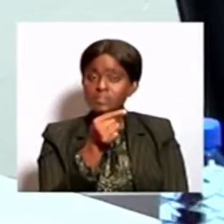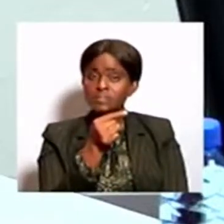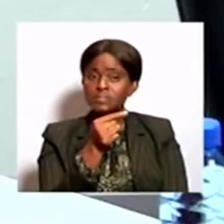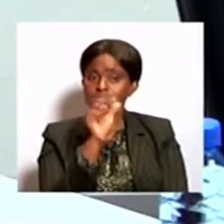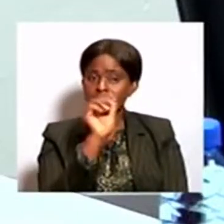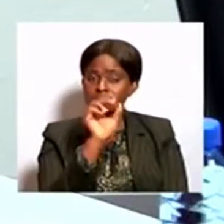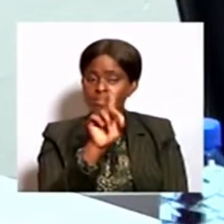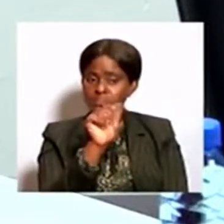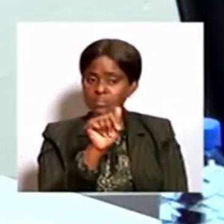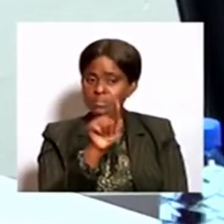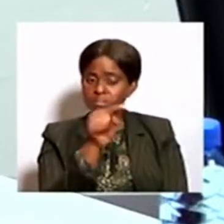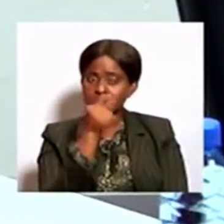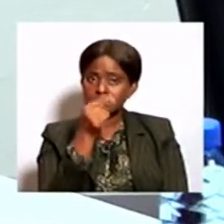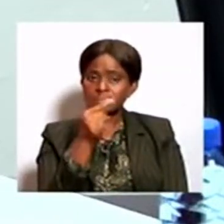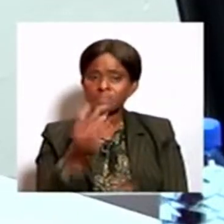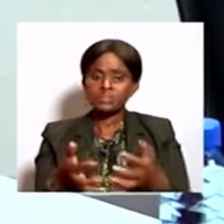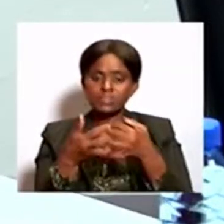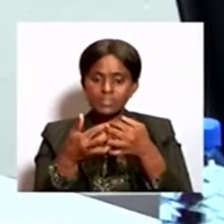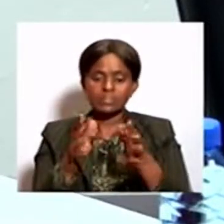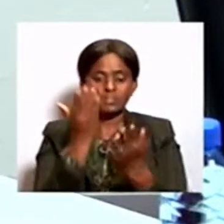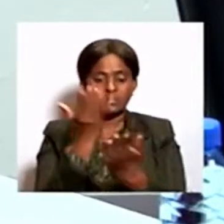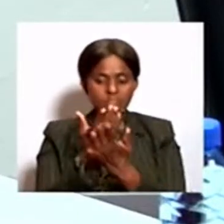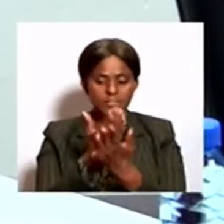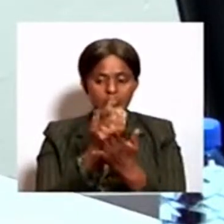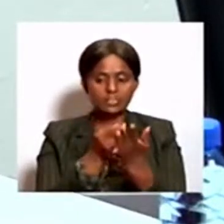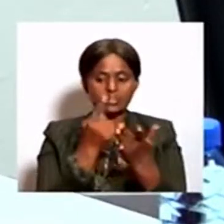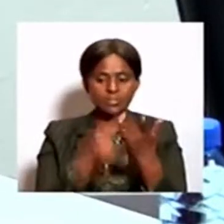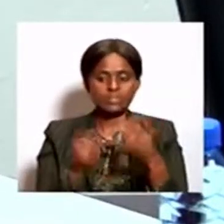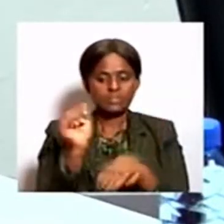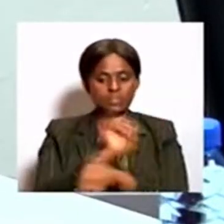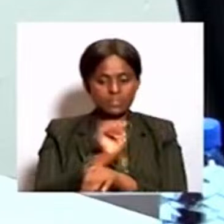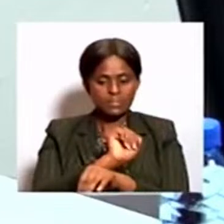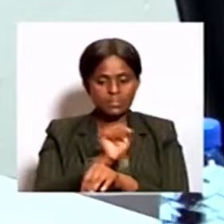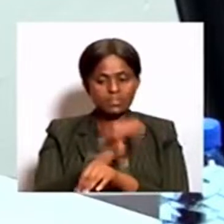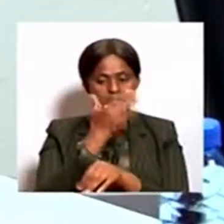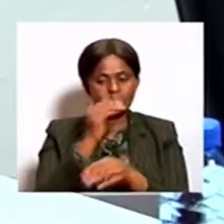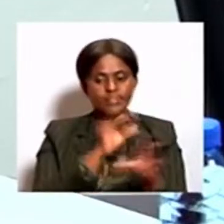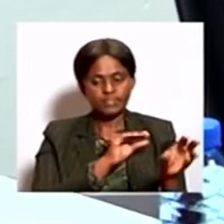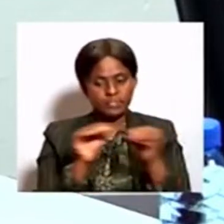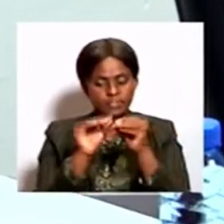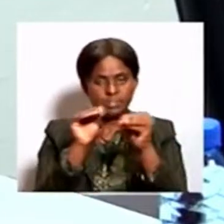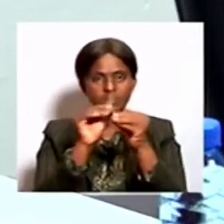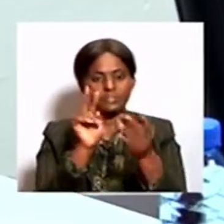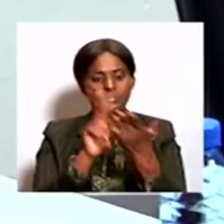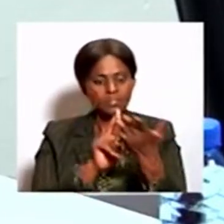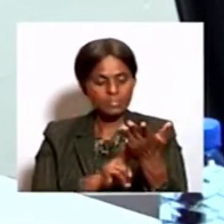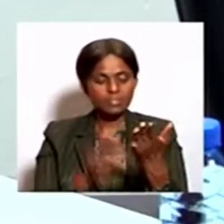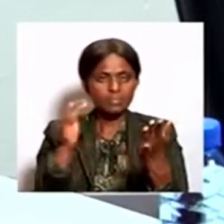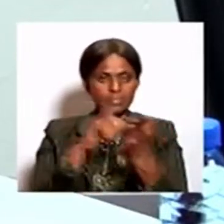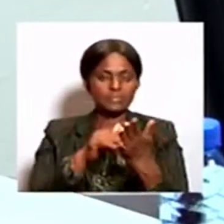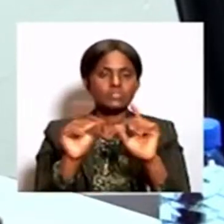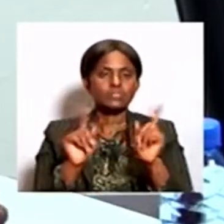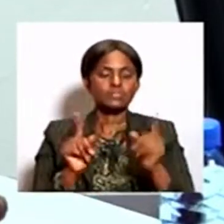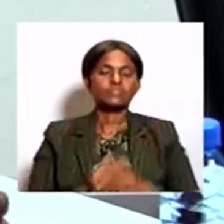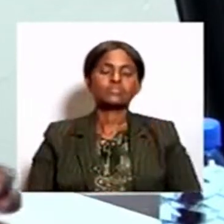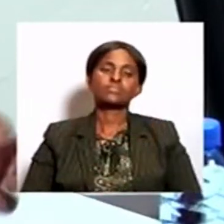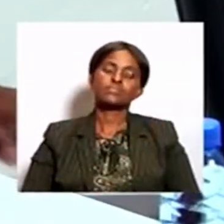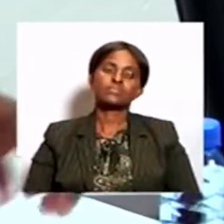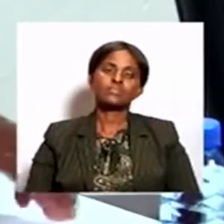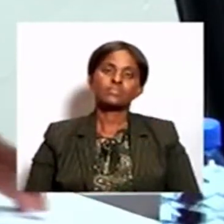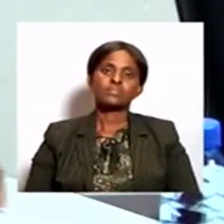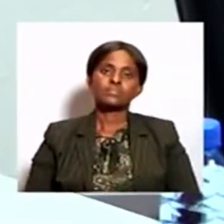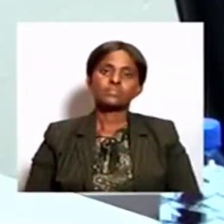the engineers recommended that the vehicle should be moving. Where are the minutes again